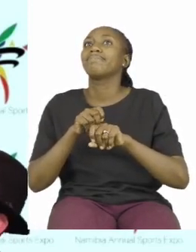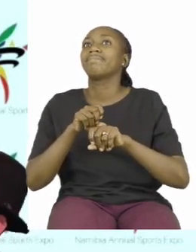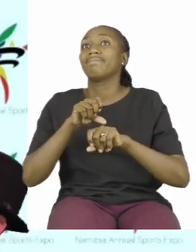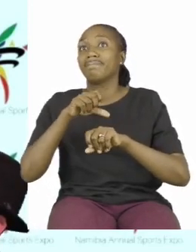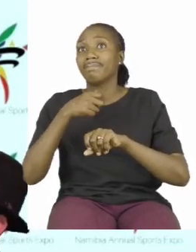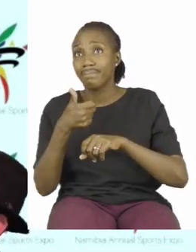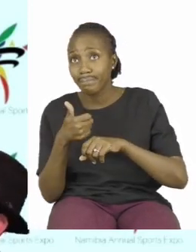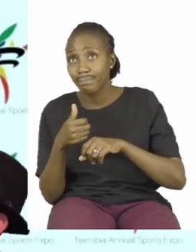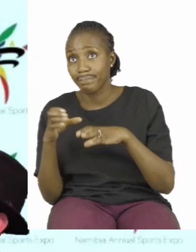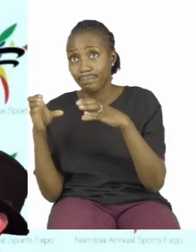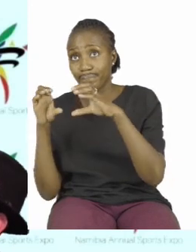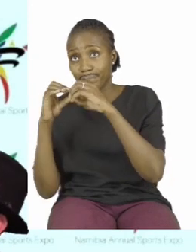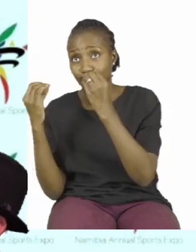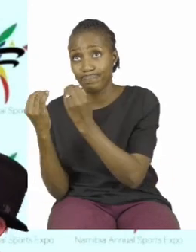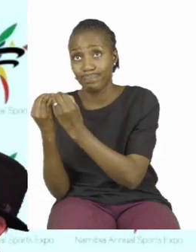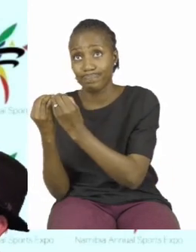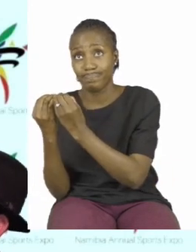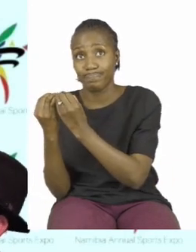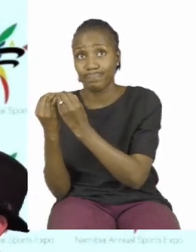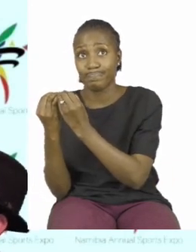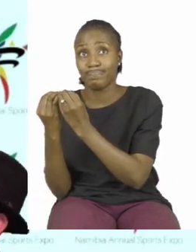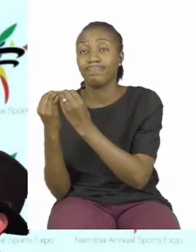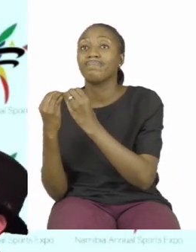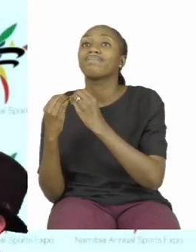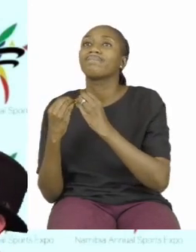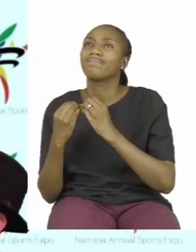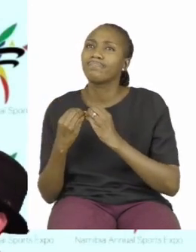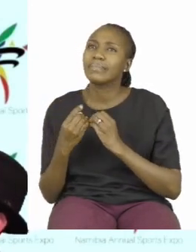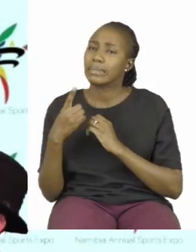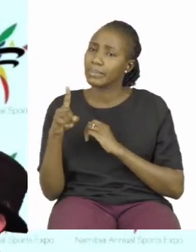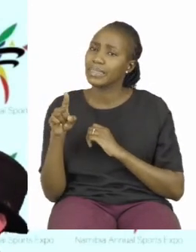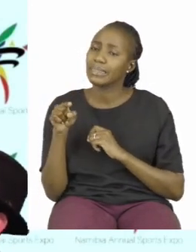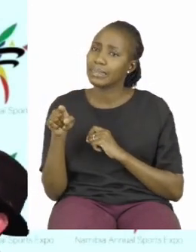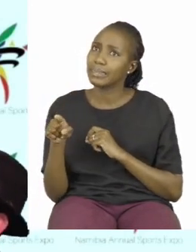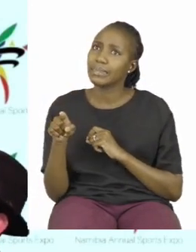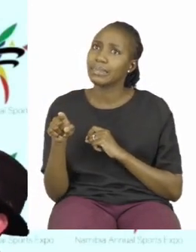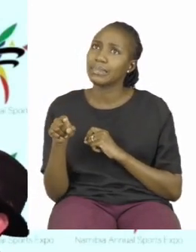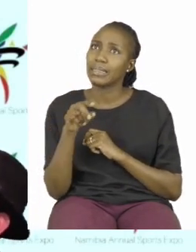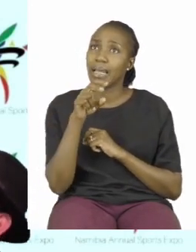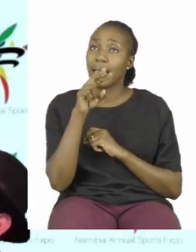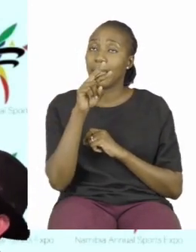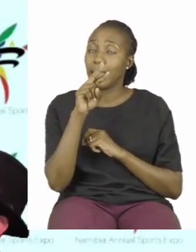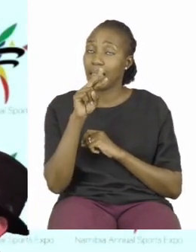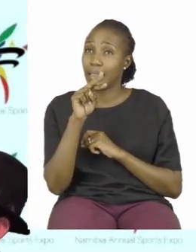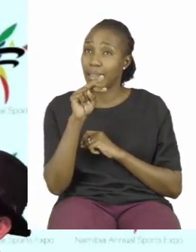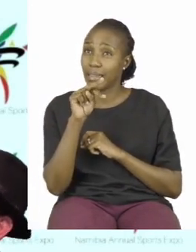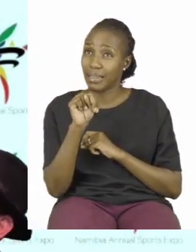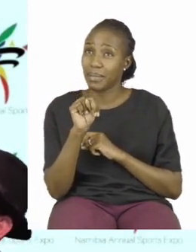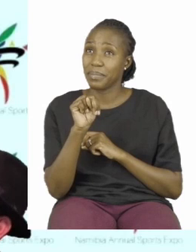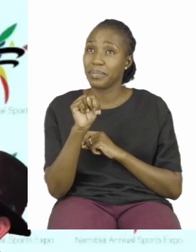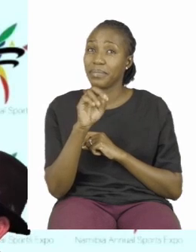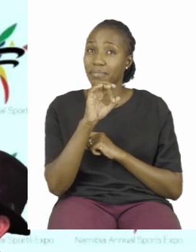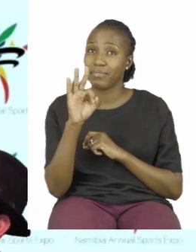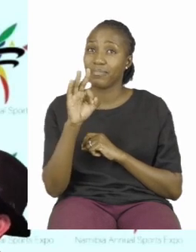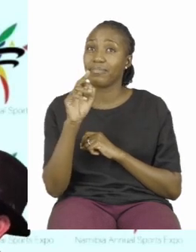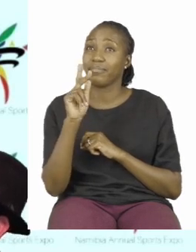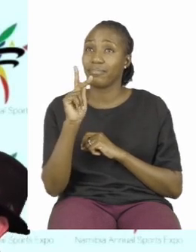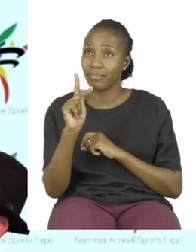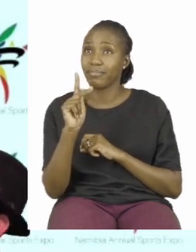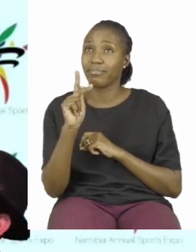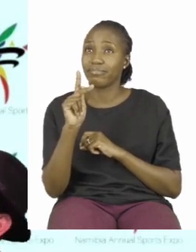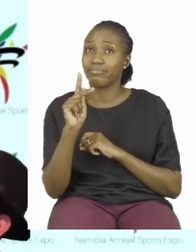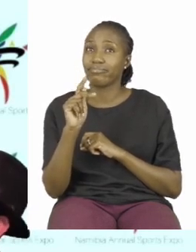is called WUKO. Yes. But Namibia Karate Federation is subjected to